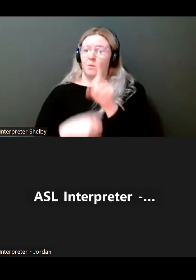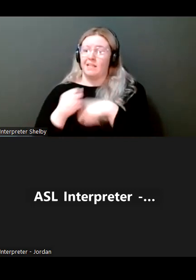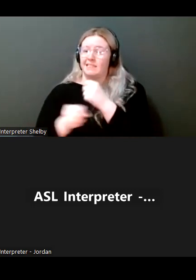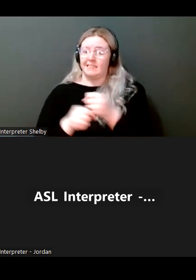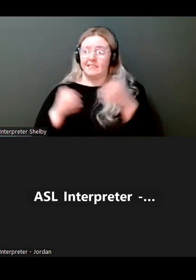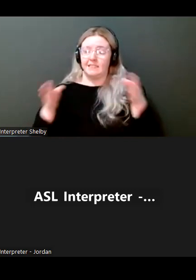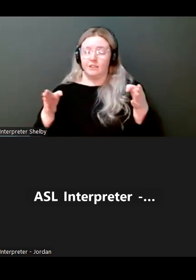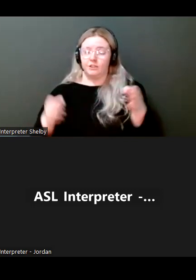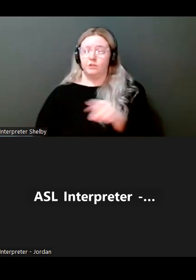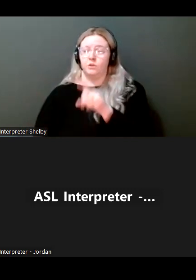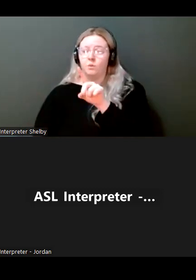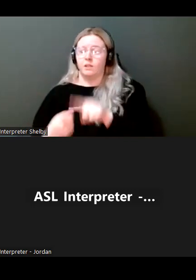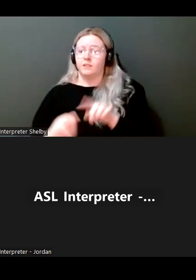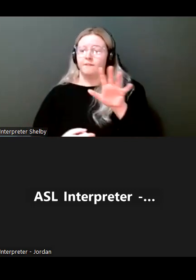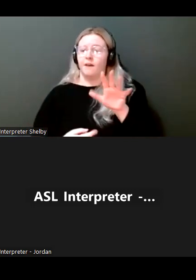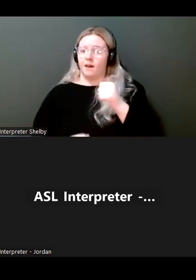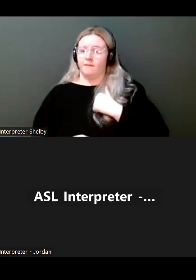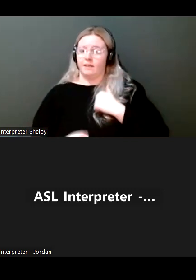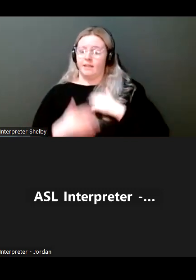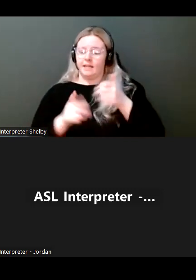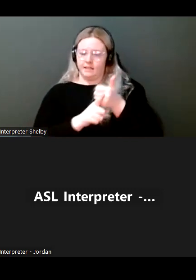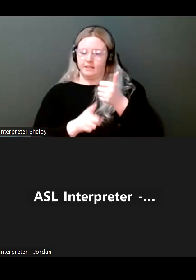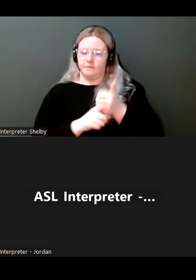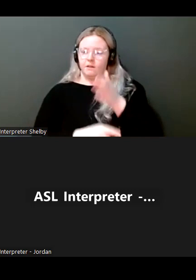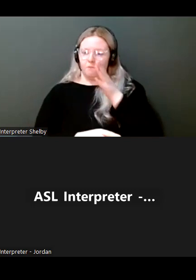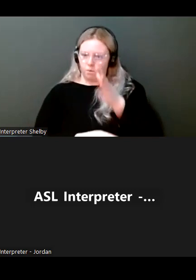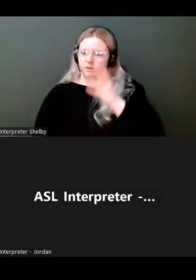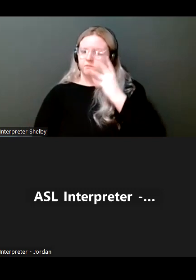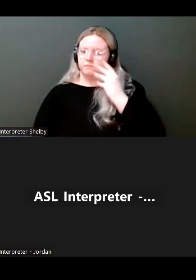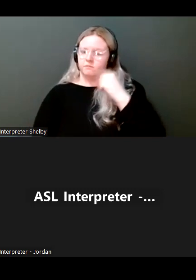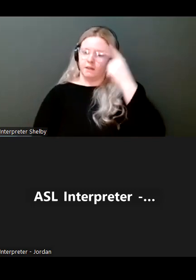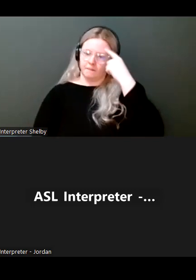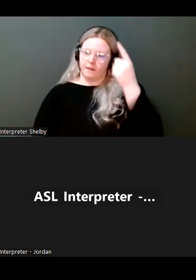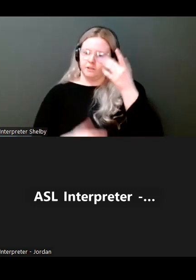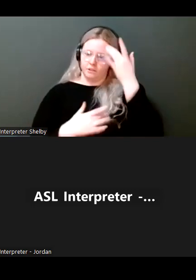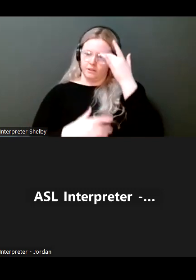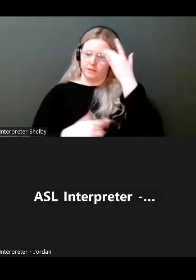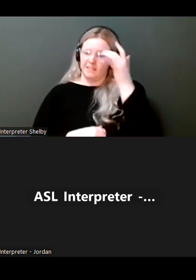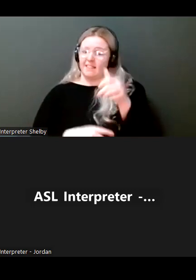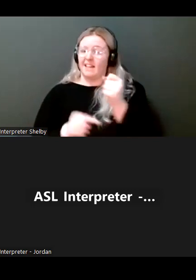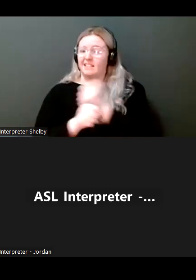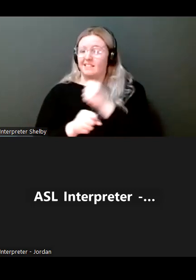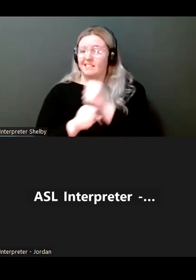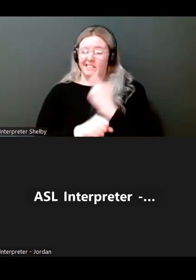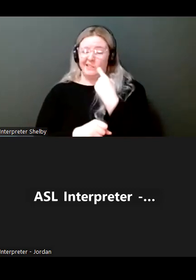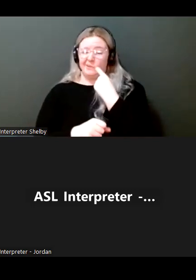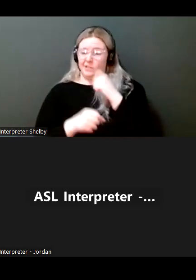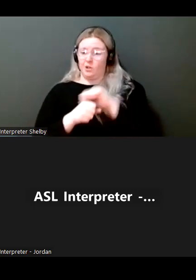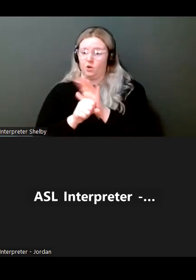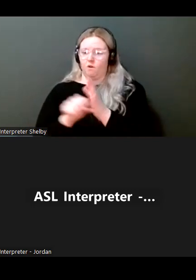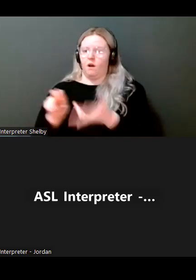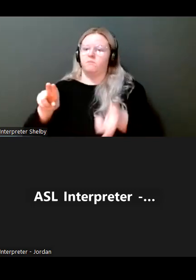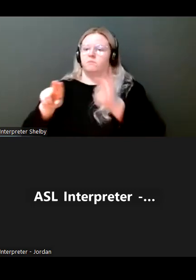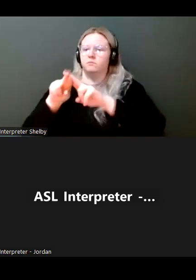Canadians will experience a mental illness. And this statistic increased a little bit during the pandemic. Of course, people experienced a lot